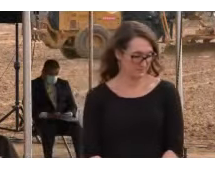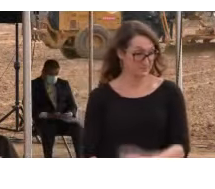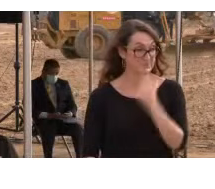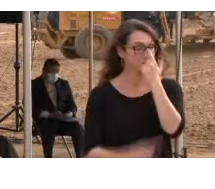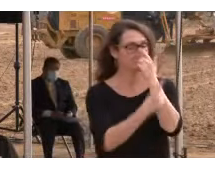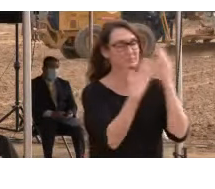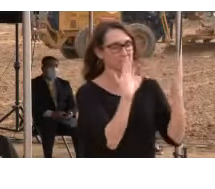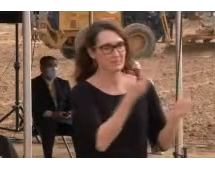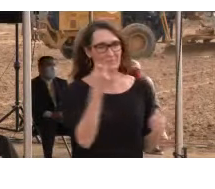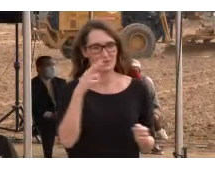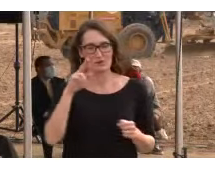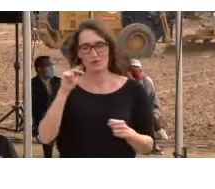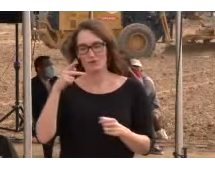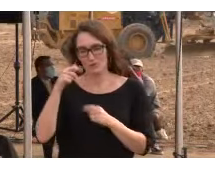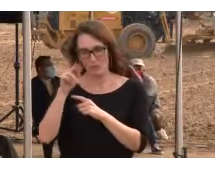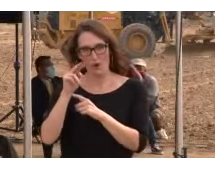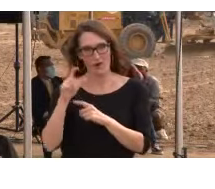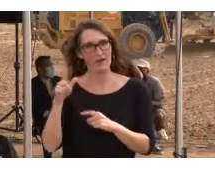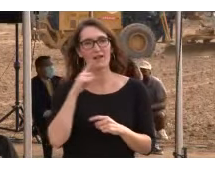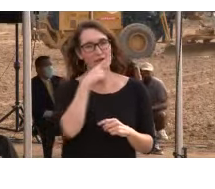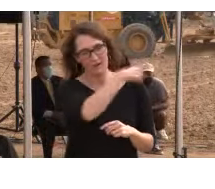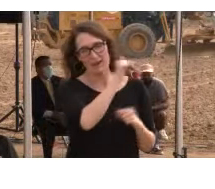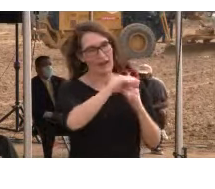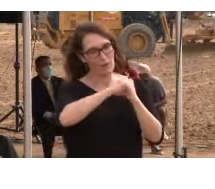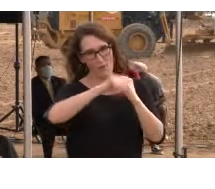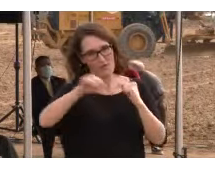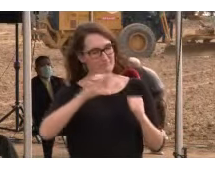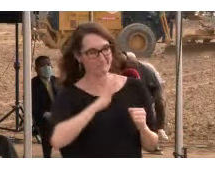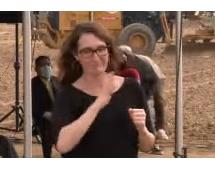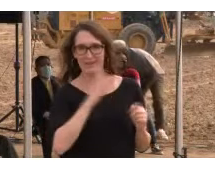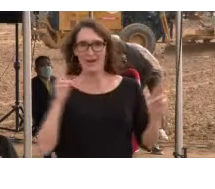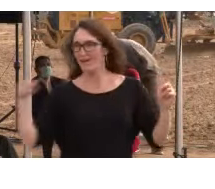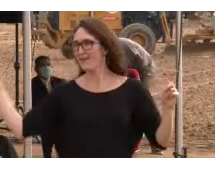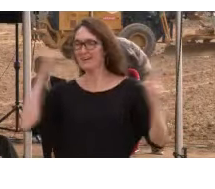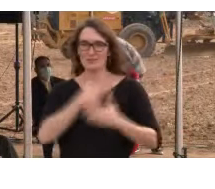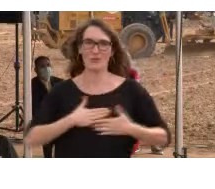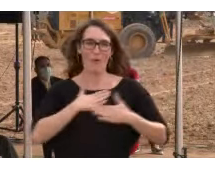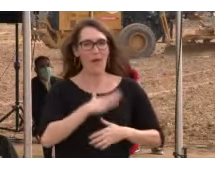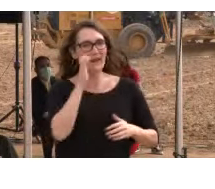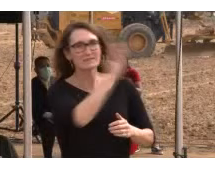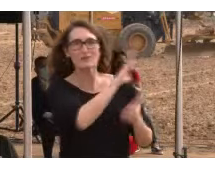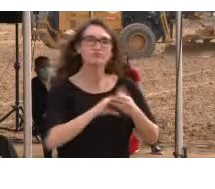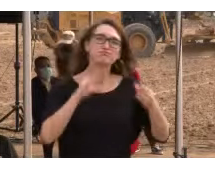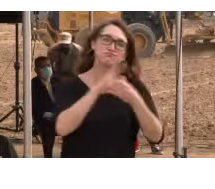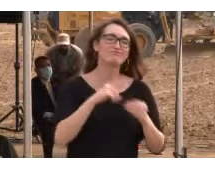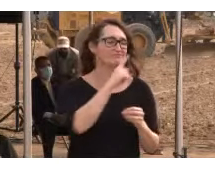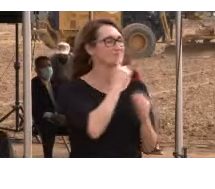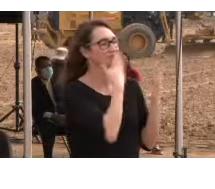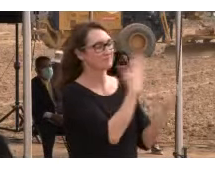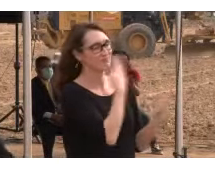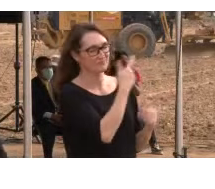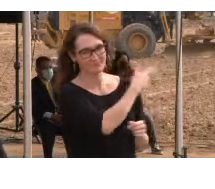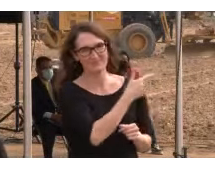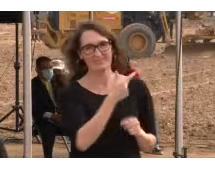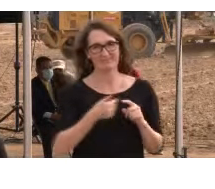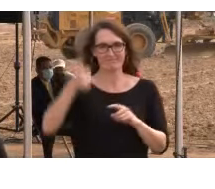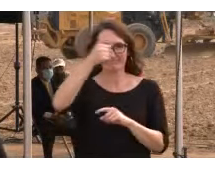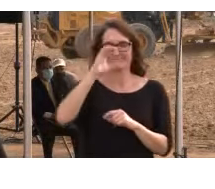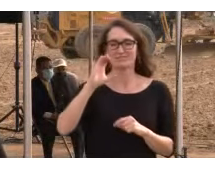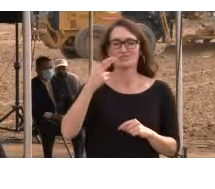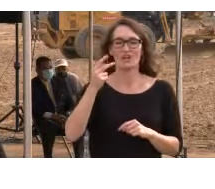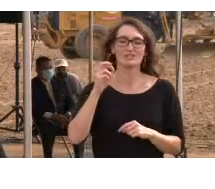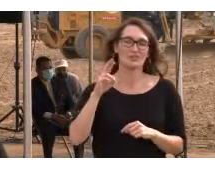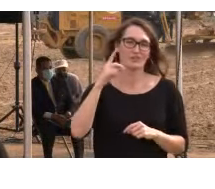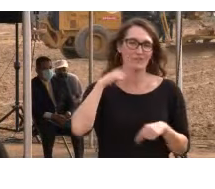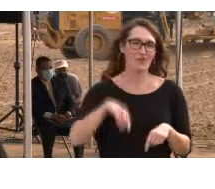Thank you, Dr. Parnell, and you can go on anytime with those stories. I think we all love them. So let's give him another round of applause. Dr. Paul Parnell, our chancellor.